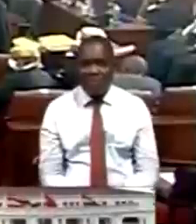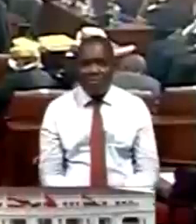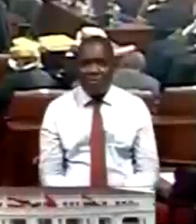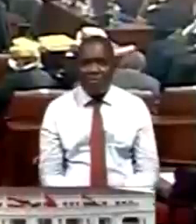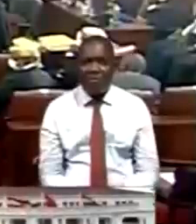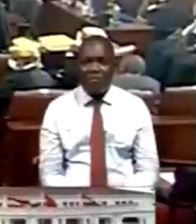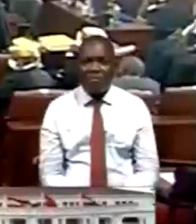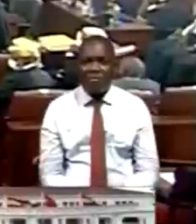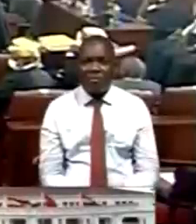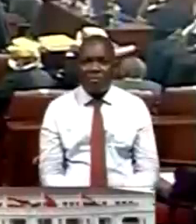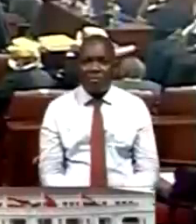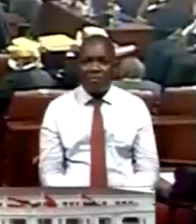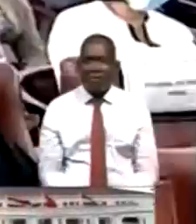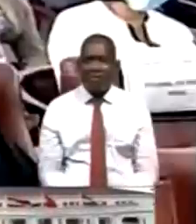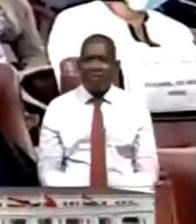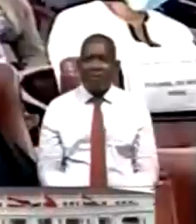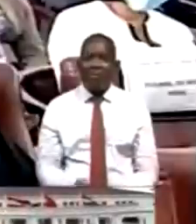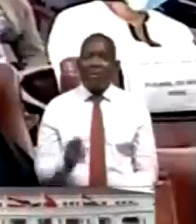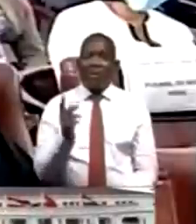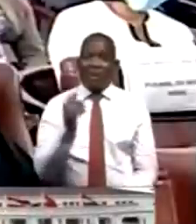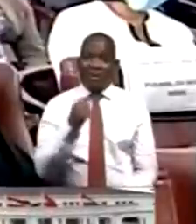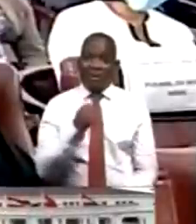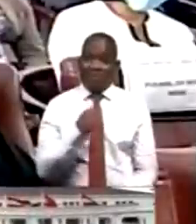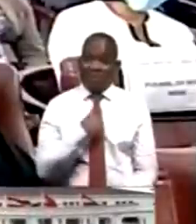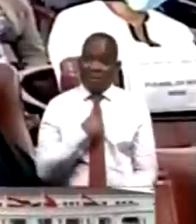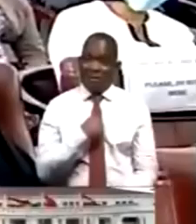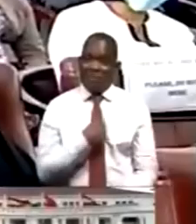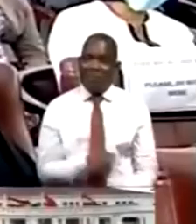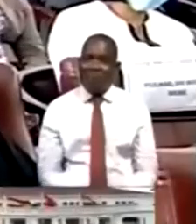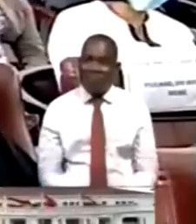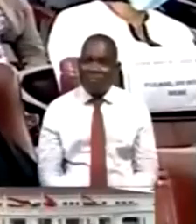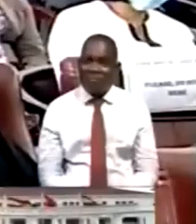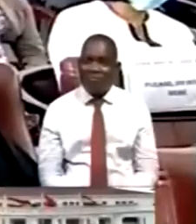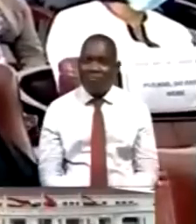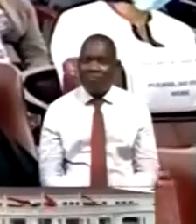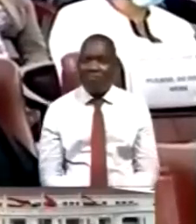My lord, I do not wish to interfere with the answers of the witness.